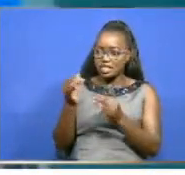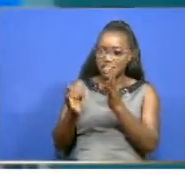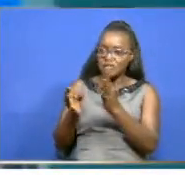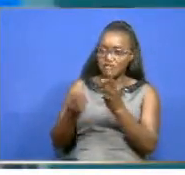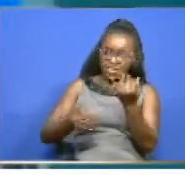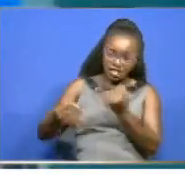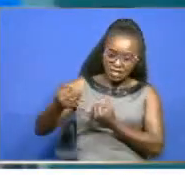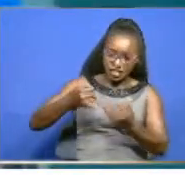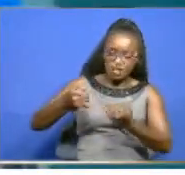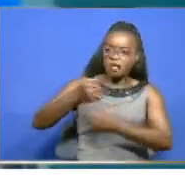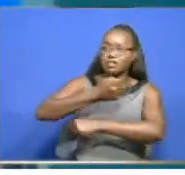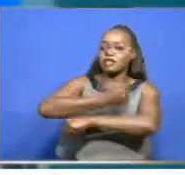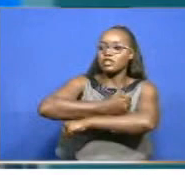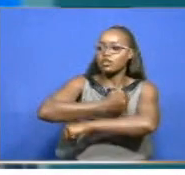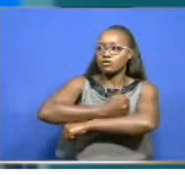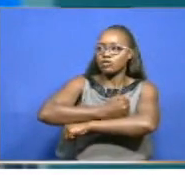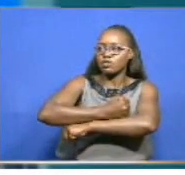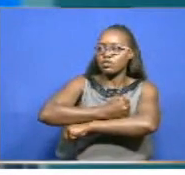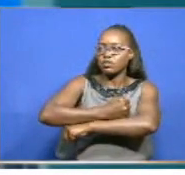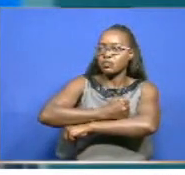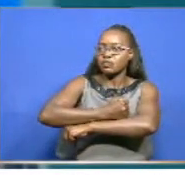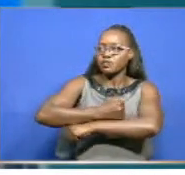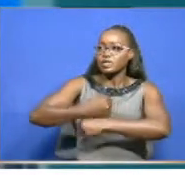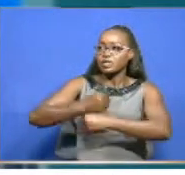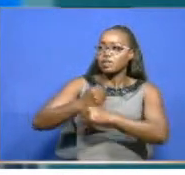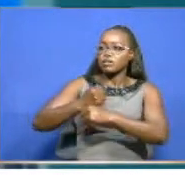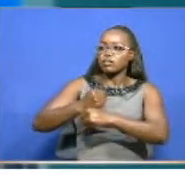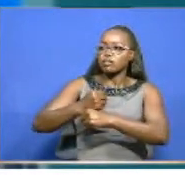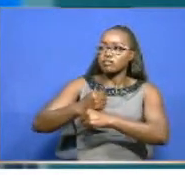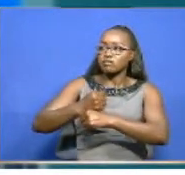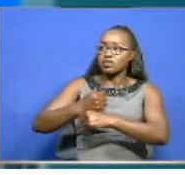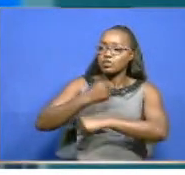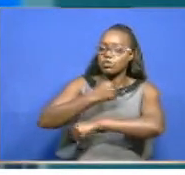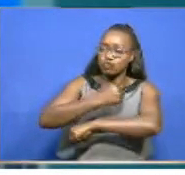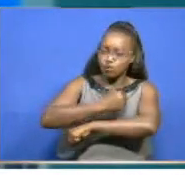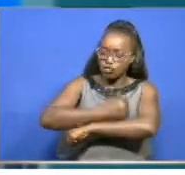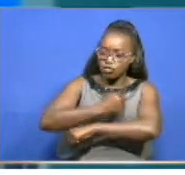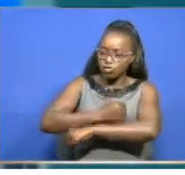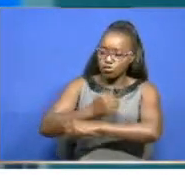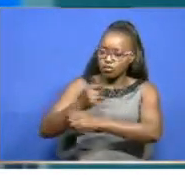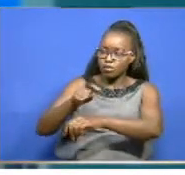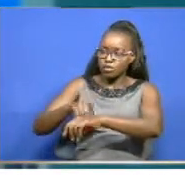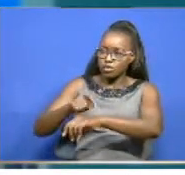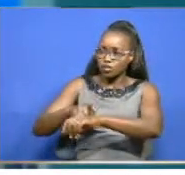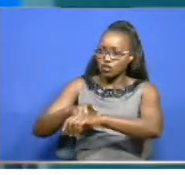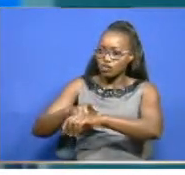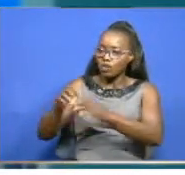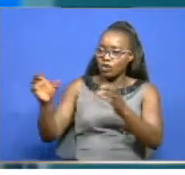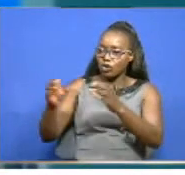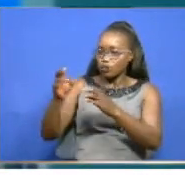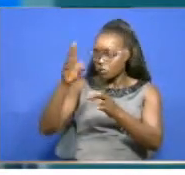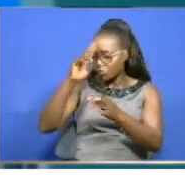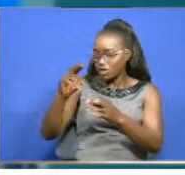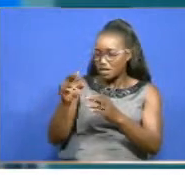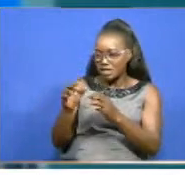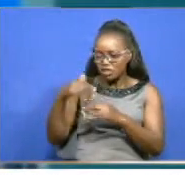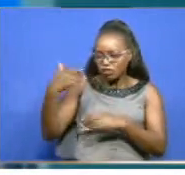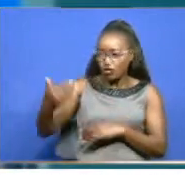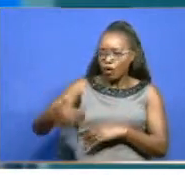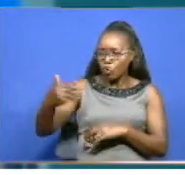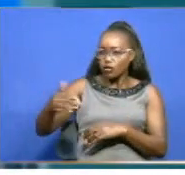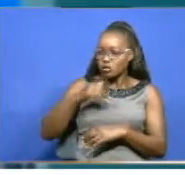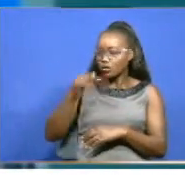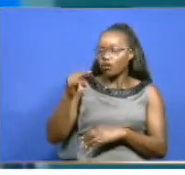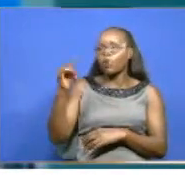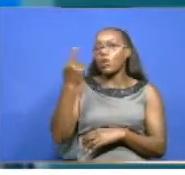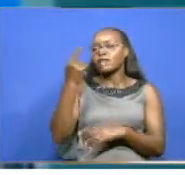schools, making school sessions for community policings, that is constant, not once in a very long while,